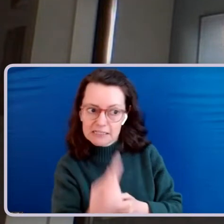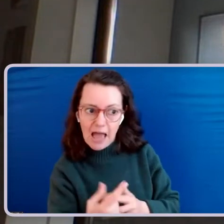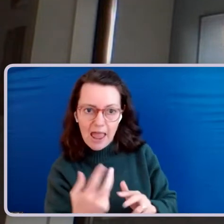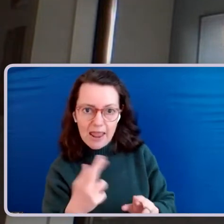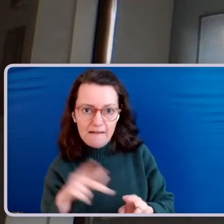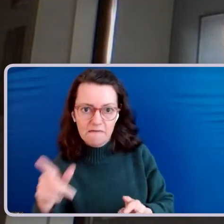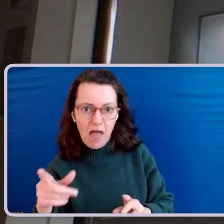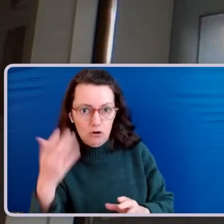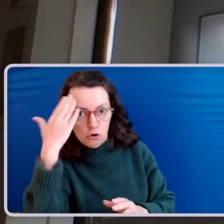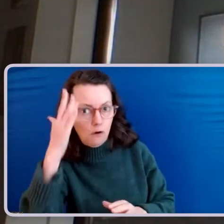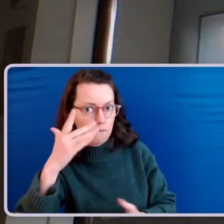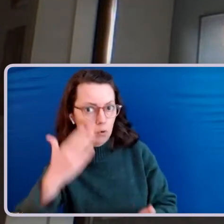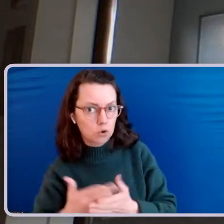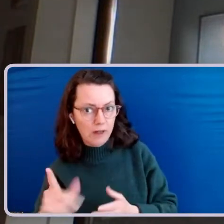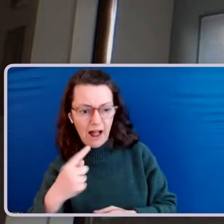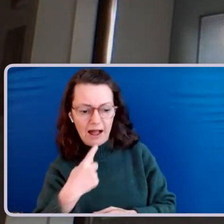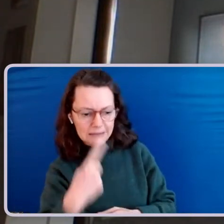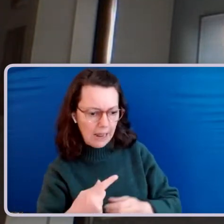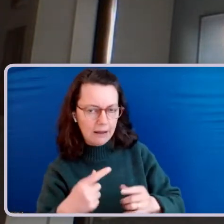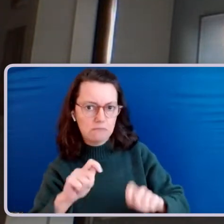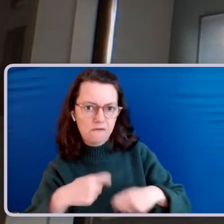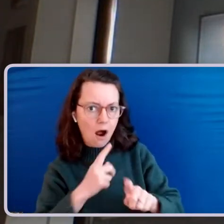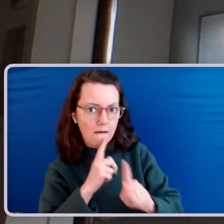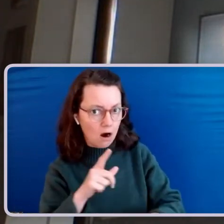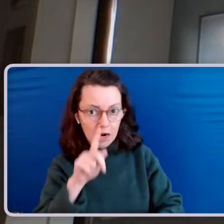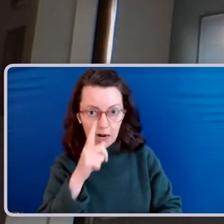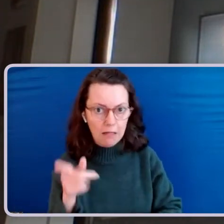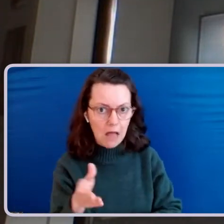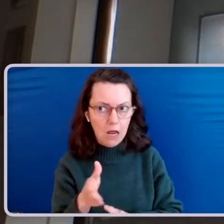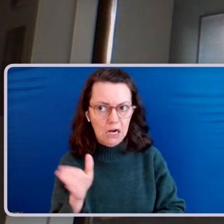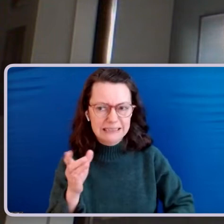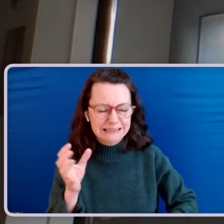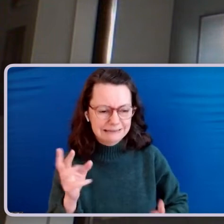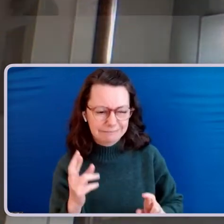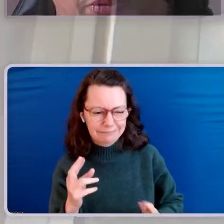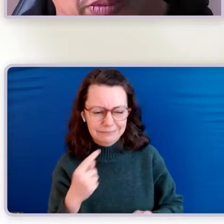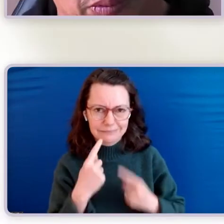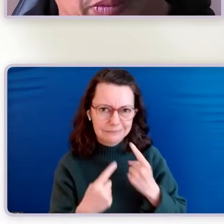some difficult practice. I think it's would be fair to say.